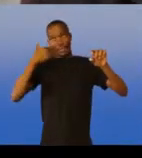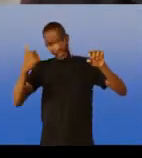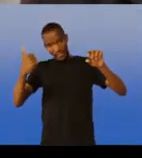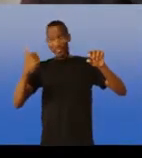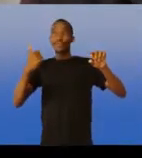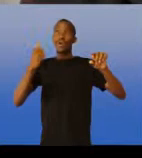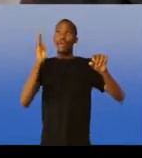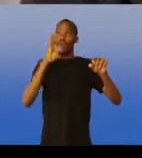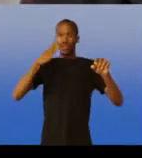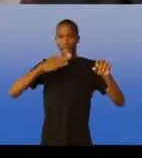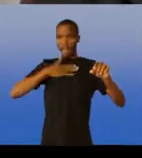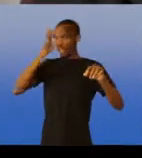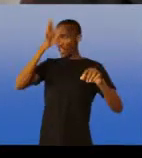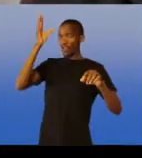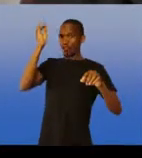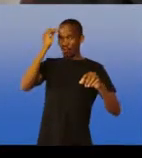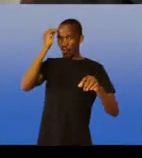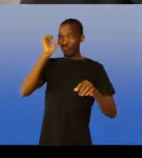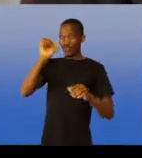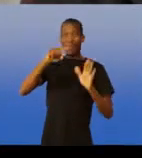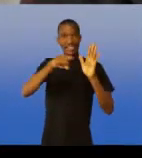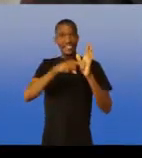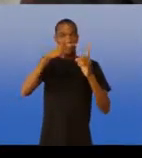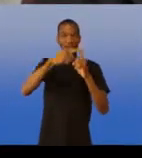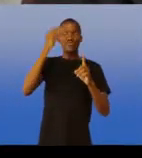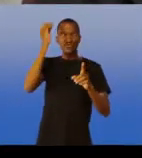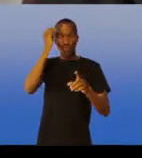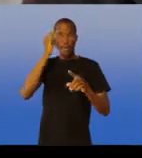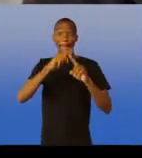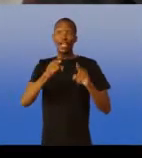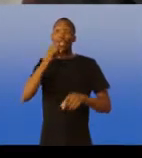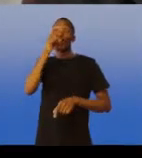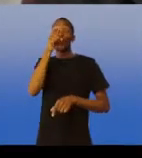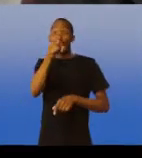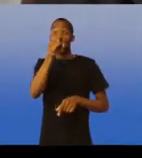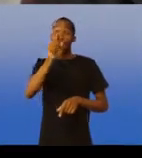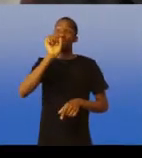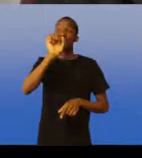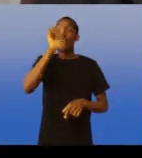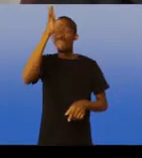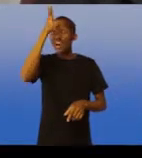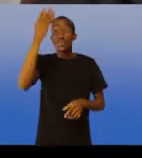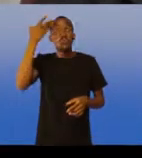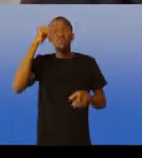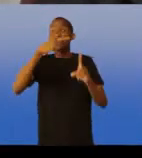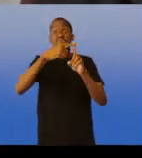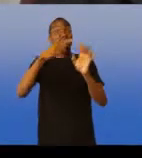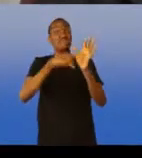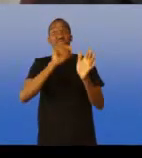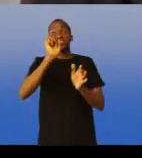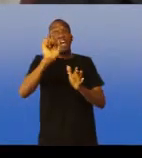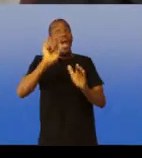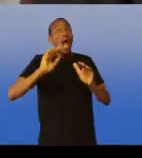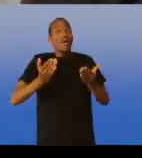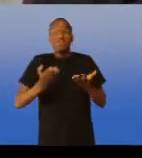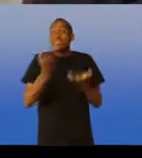gore ntate o itse seemo sa gago wena ra go ga itse seemo sa gago o